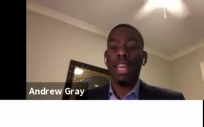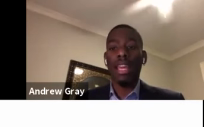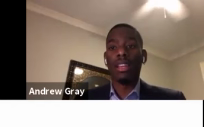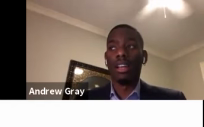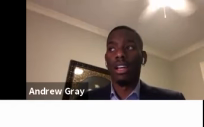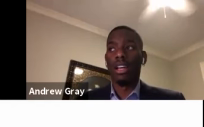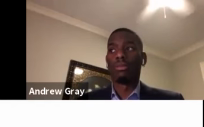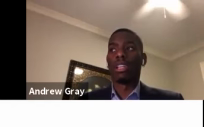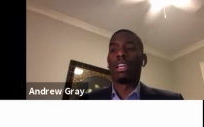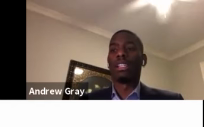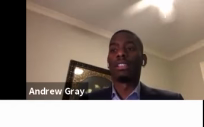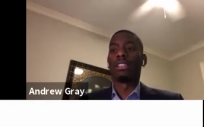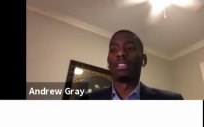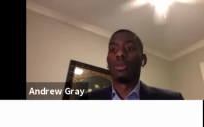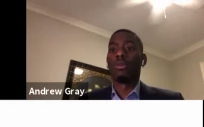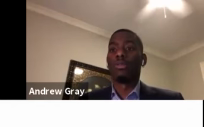fix that today,